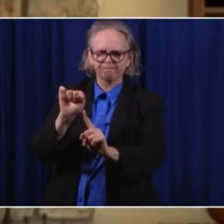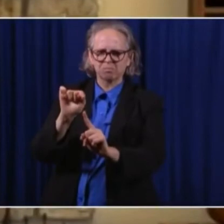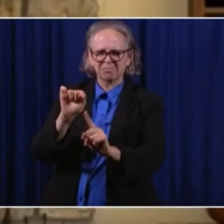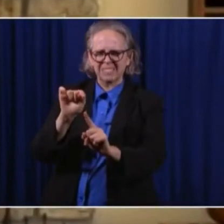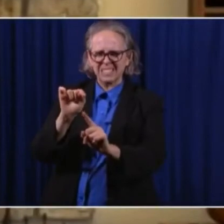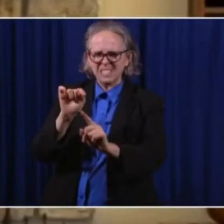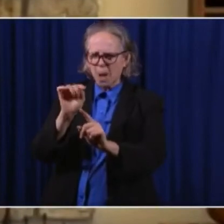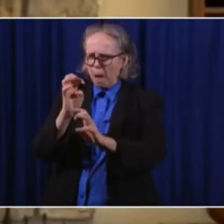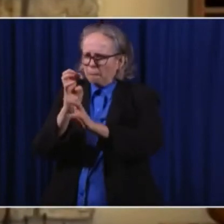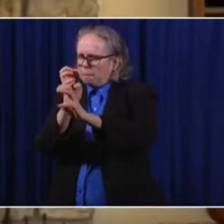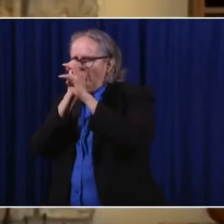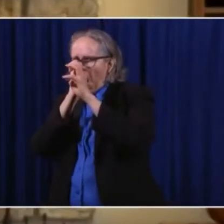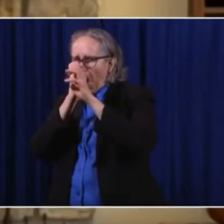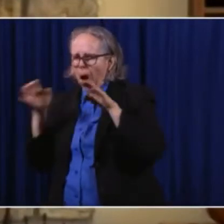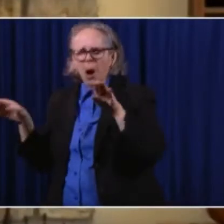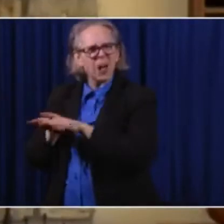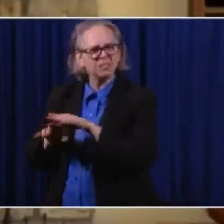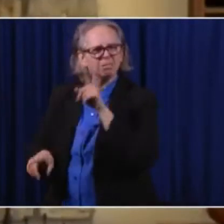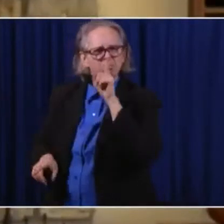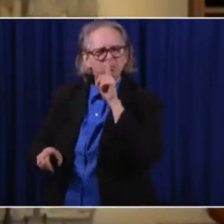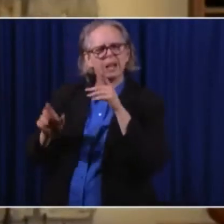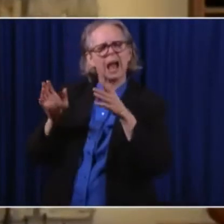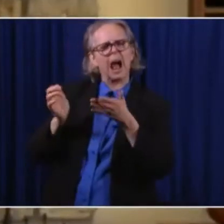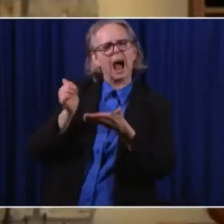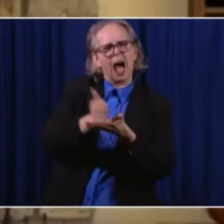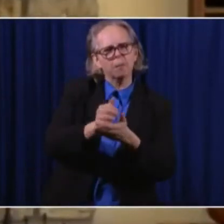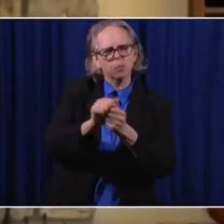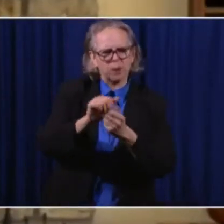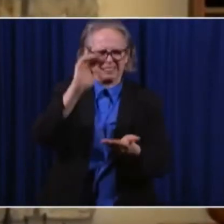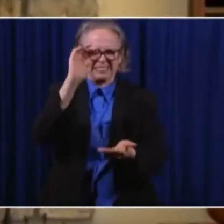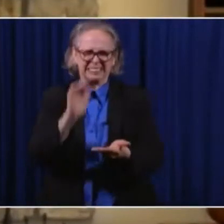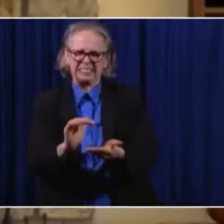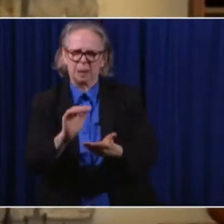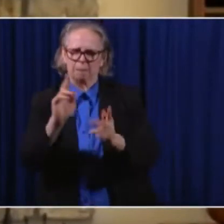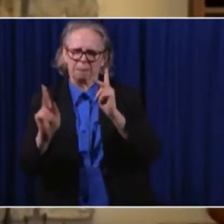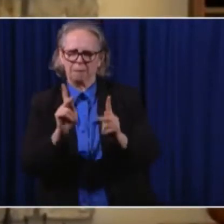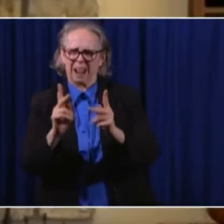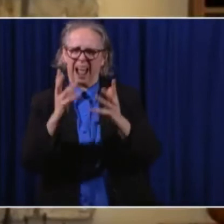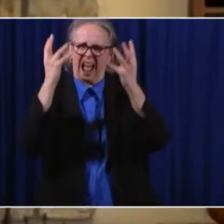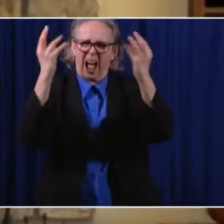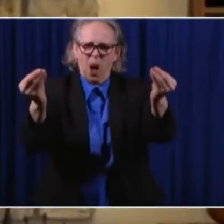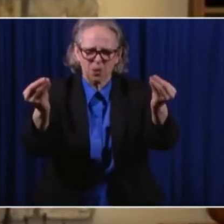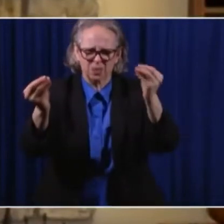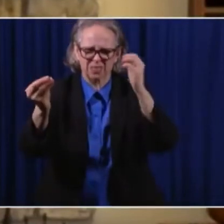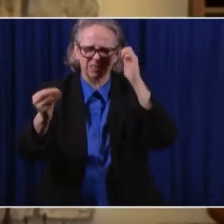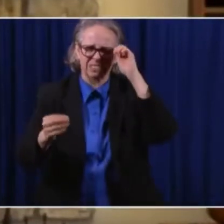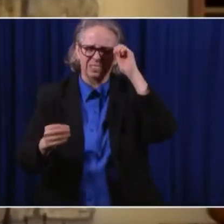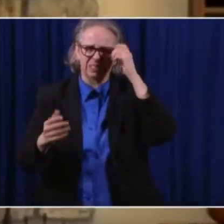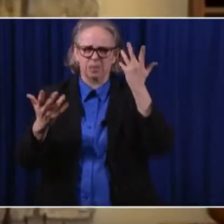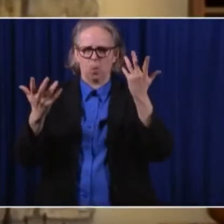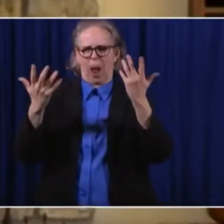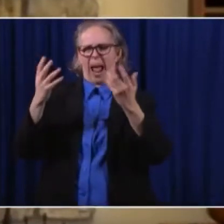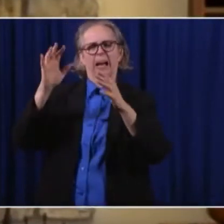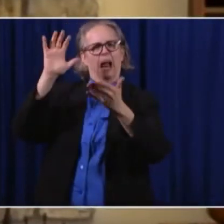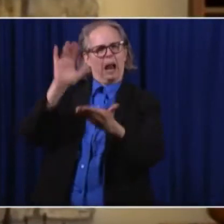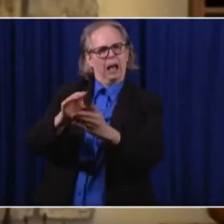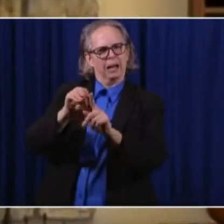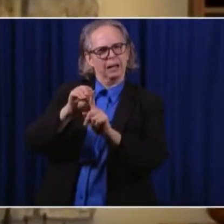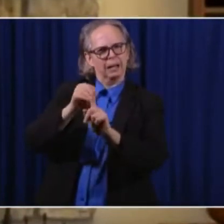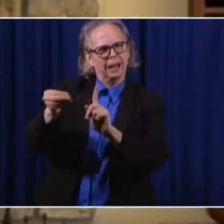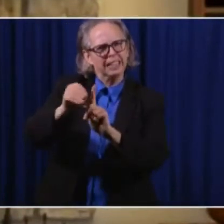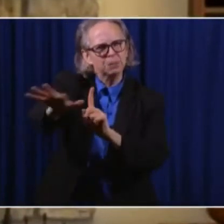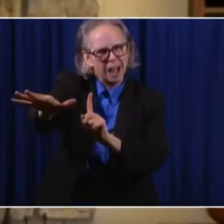the success of this also not only depends on people following the curfew, but also people